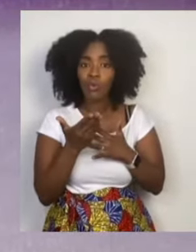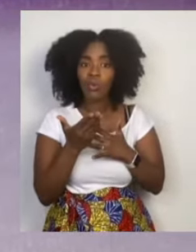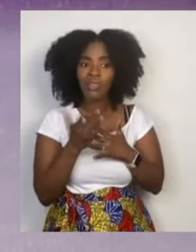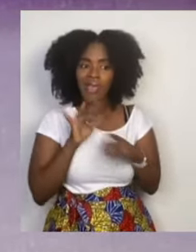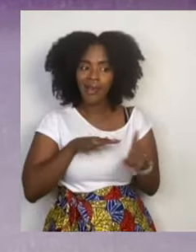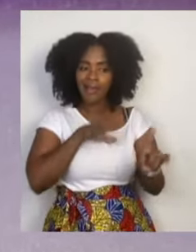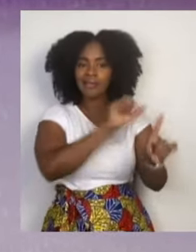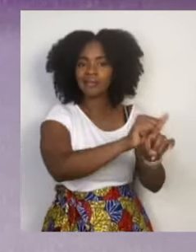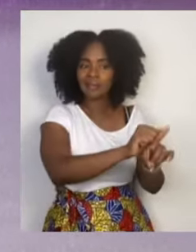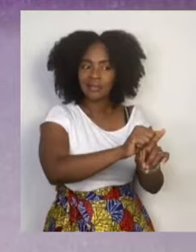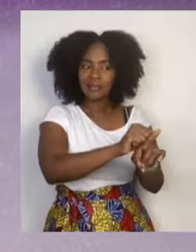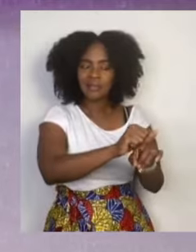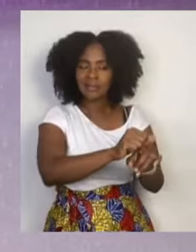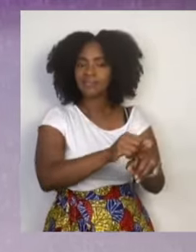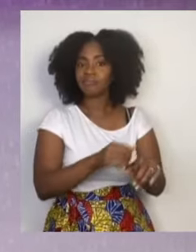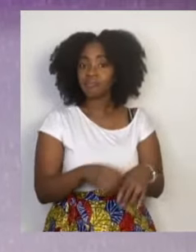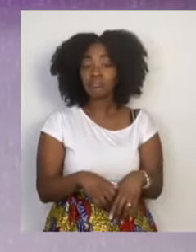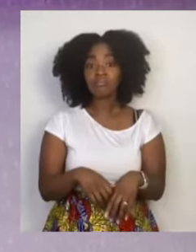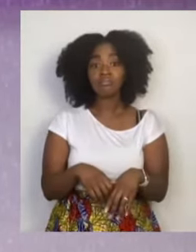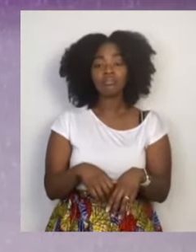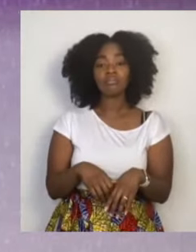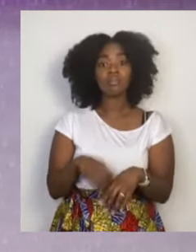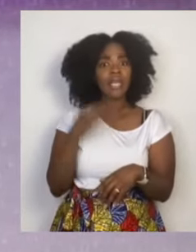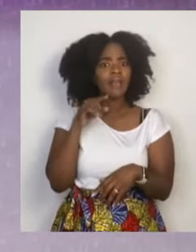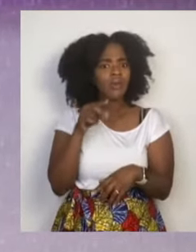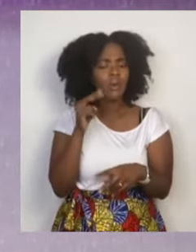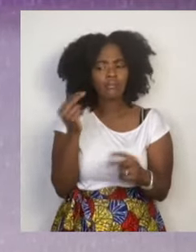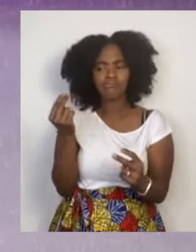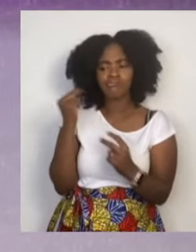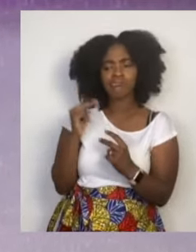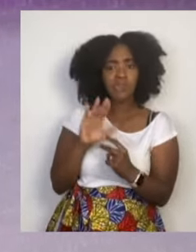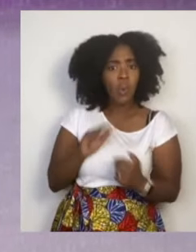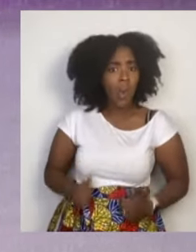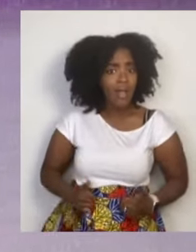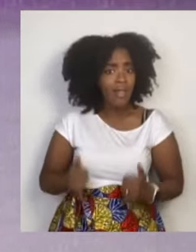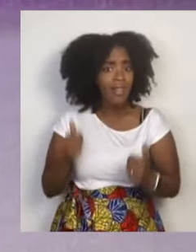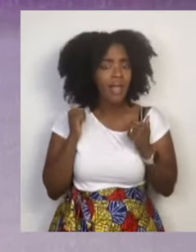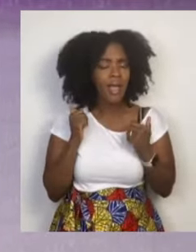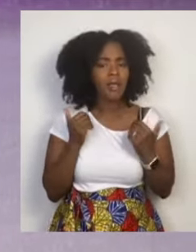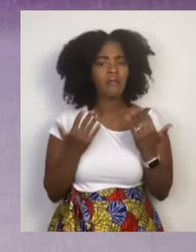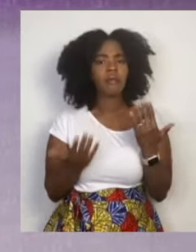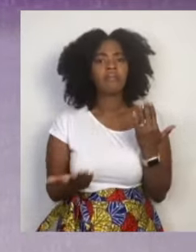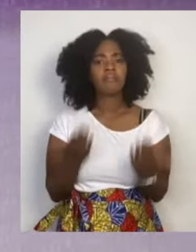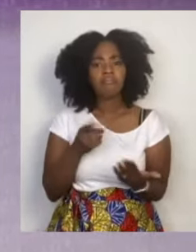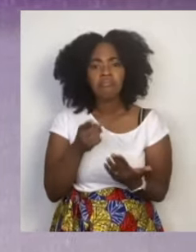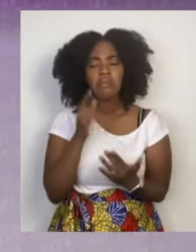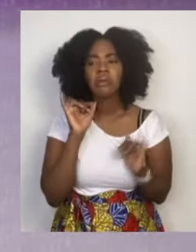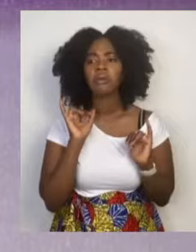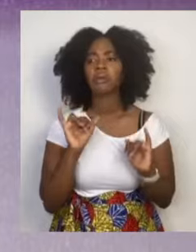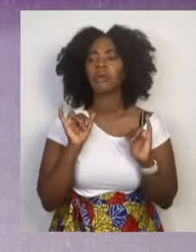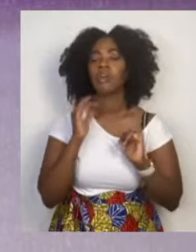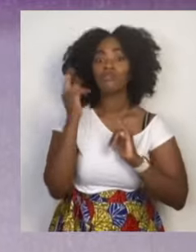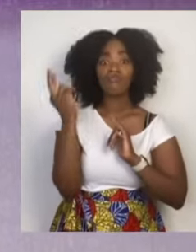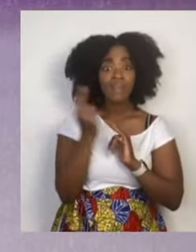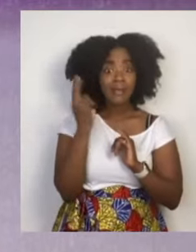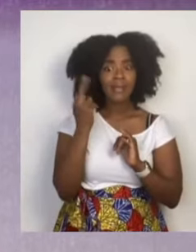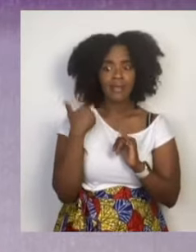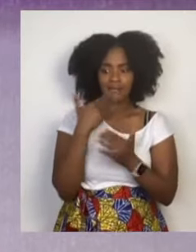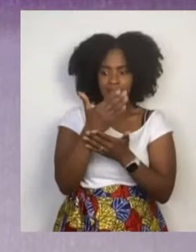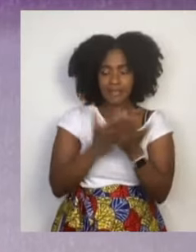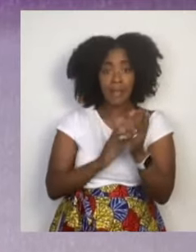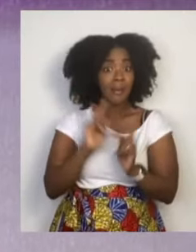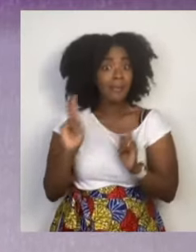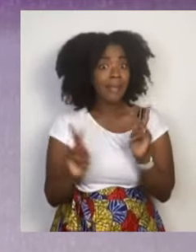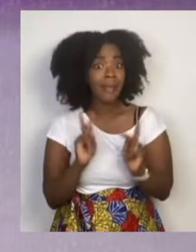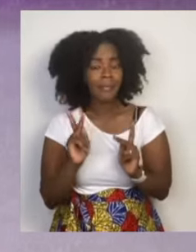few chapters of your life, you will realize that there are some people who didn't even make it through